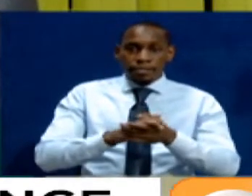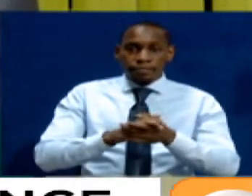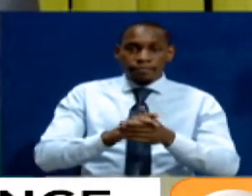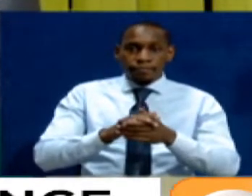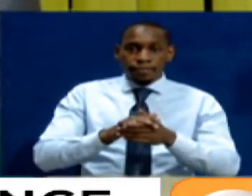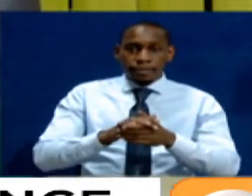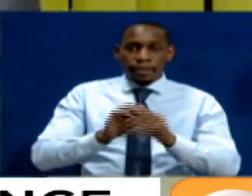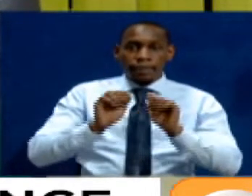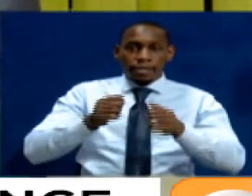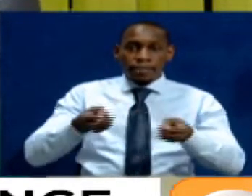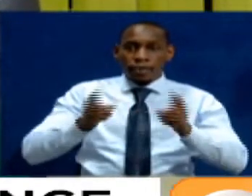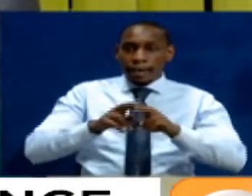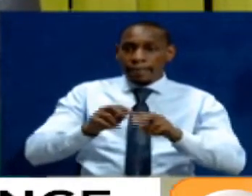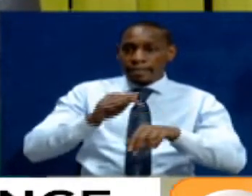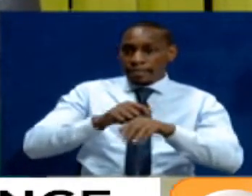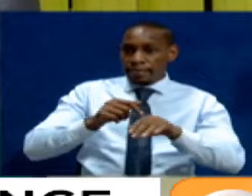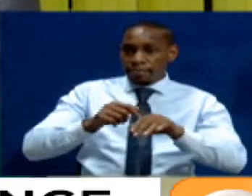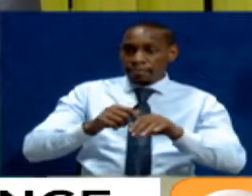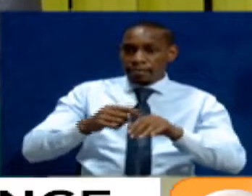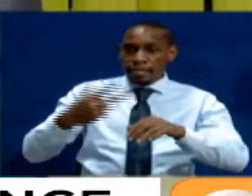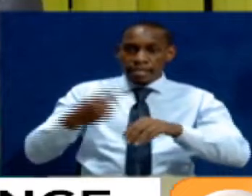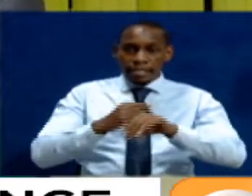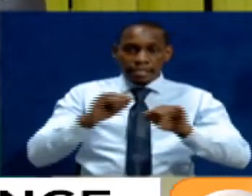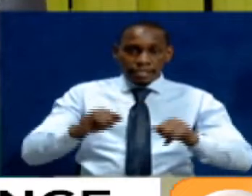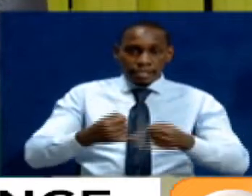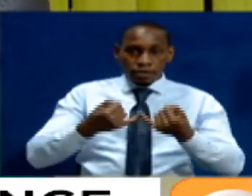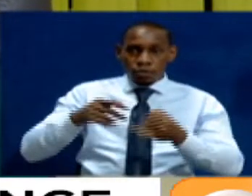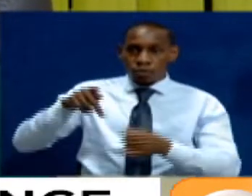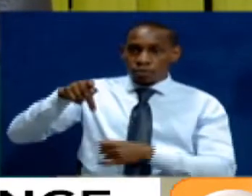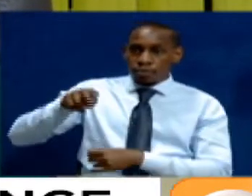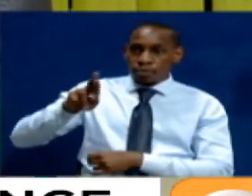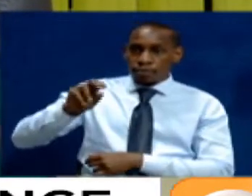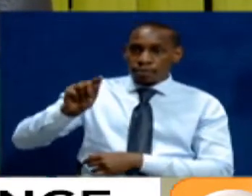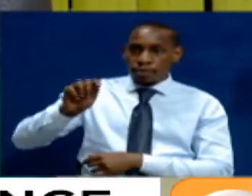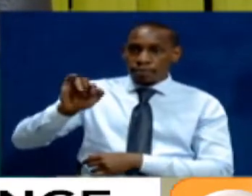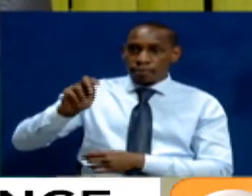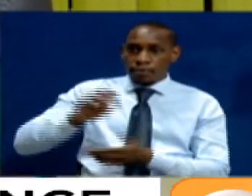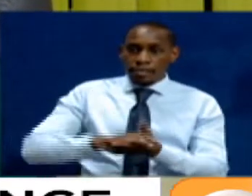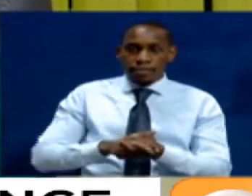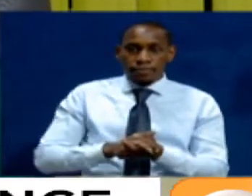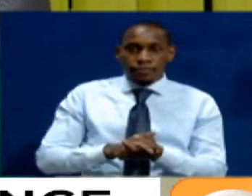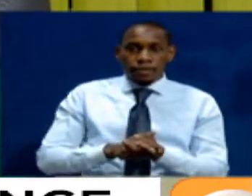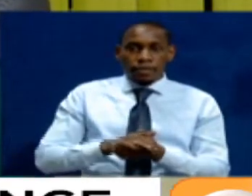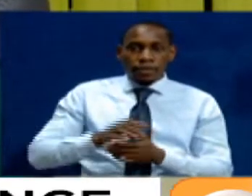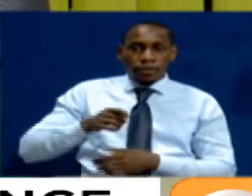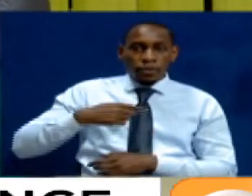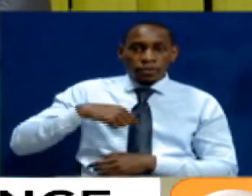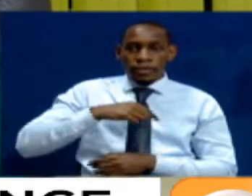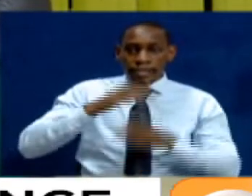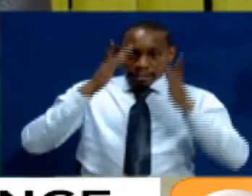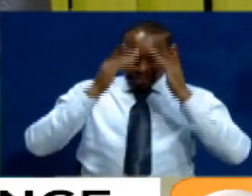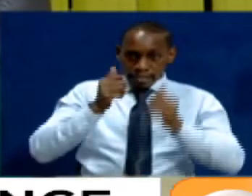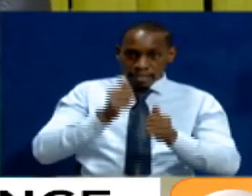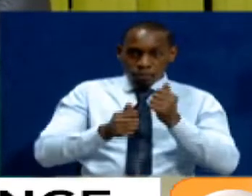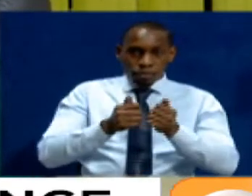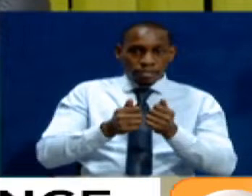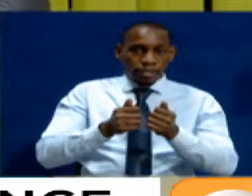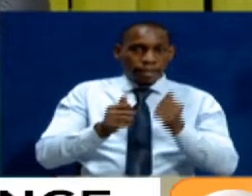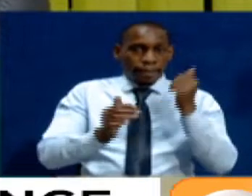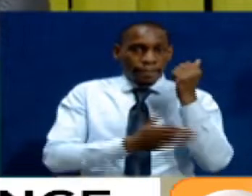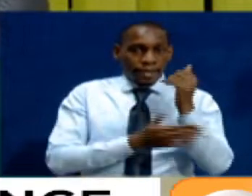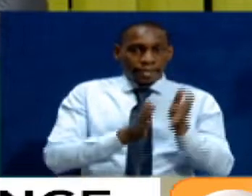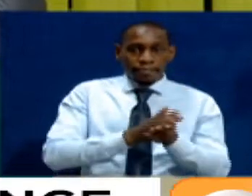we are injecting a foreign protein. Jeff, what you have to say is, which is worse? This reaction on the